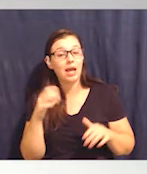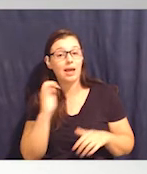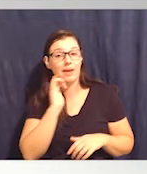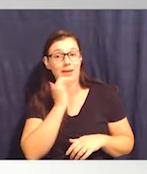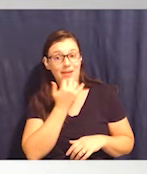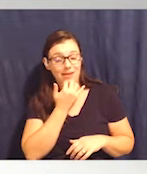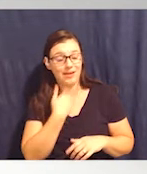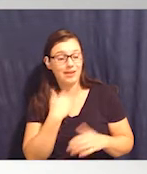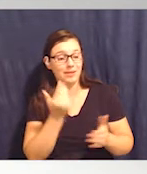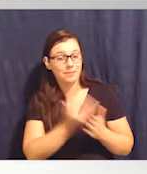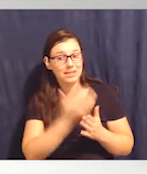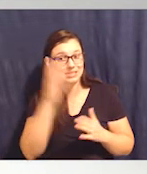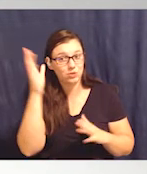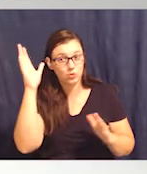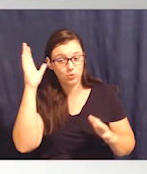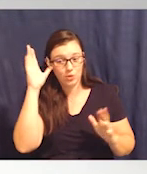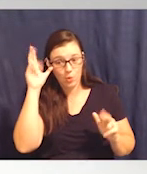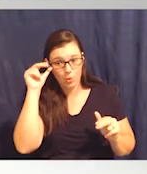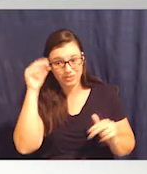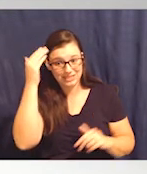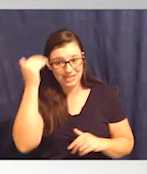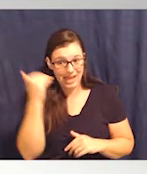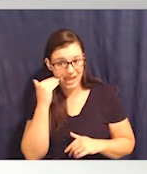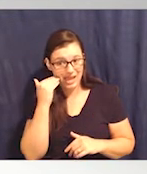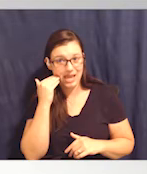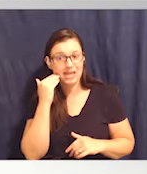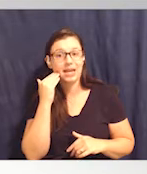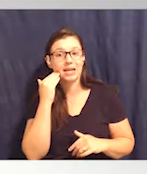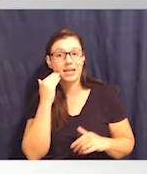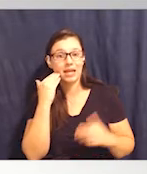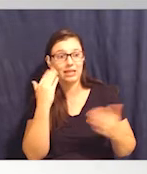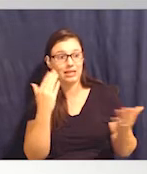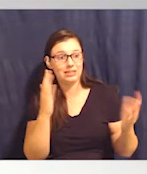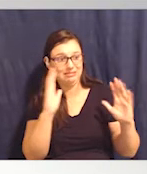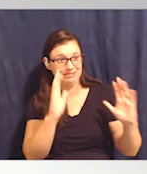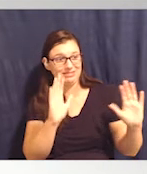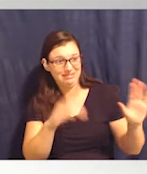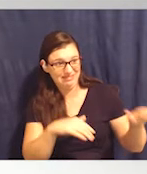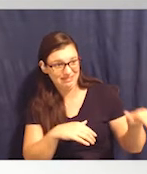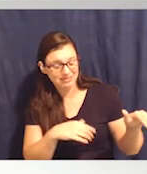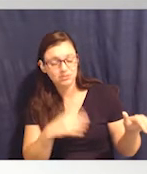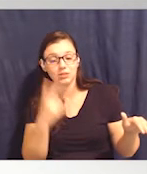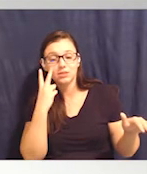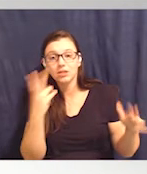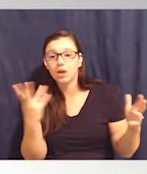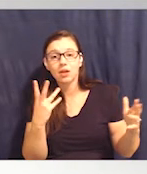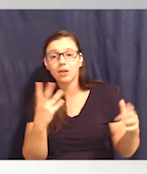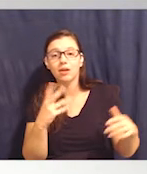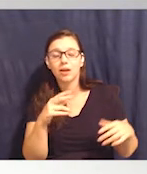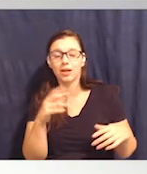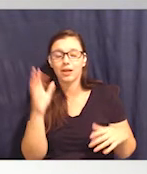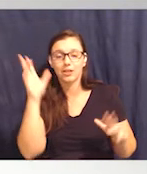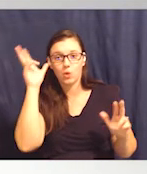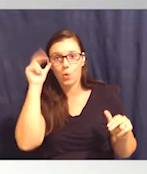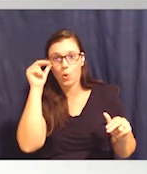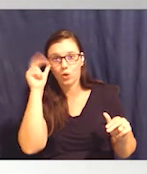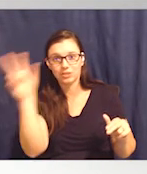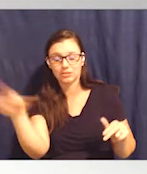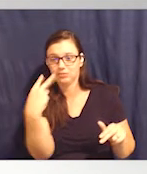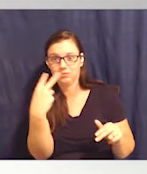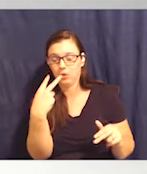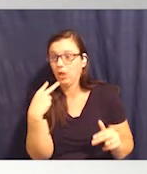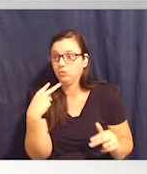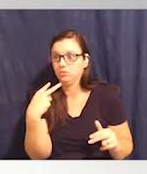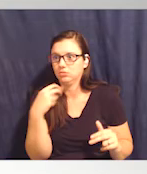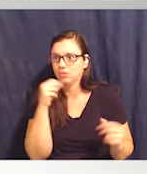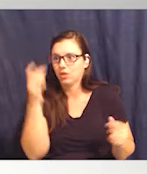this, which is give me your attention. And all I saw was the whites of the horse's eyes. I went, oh, God, that was not a smart thing. Horse came up. He went off the